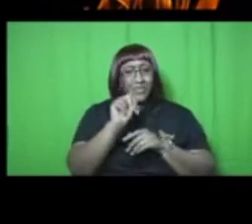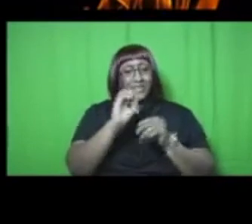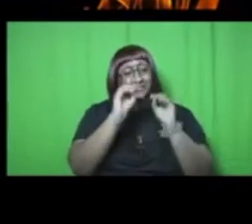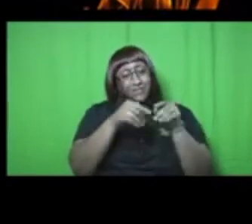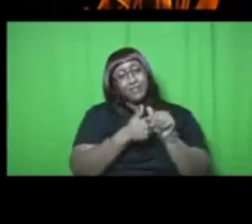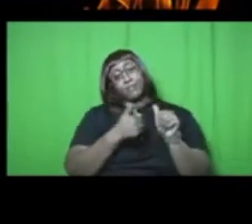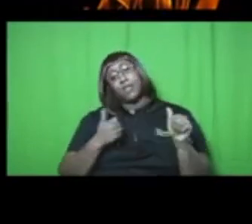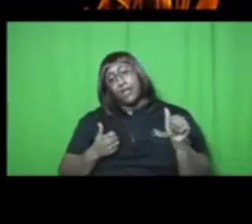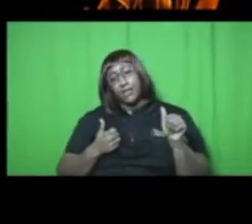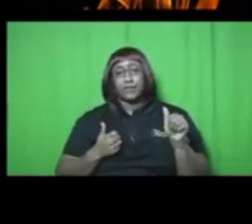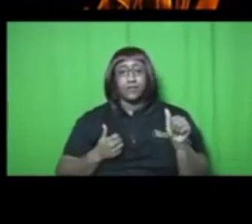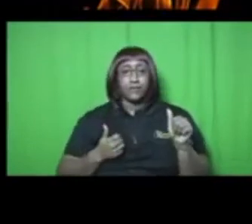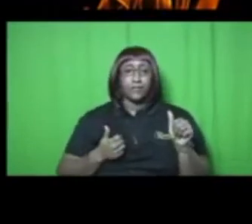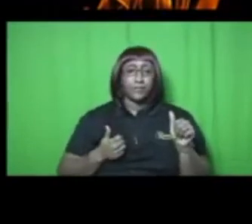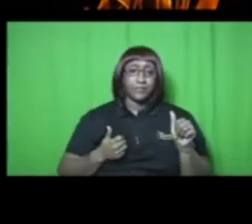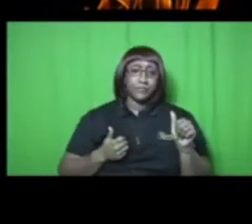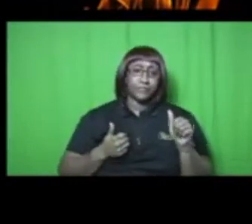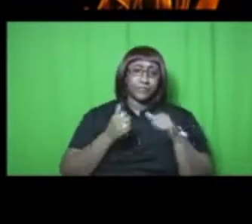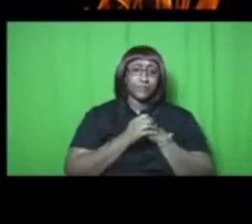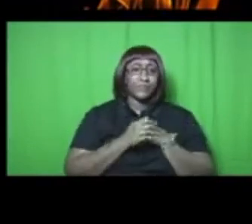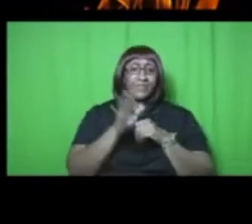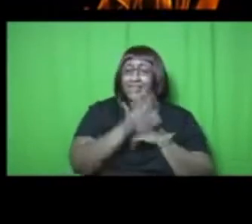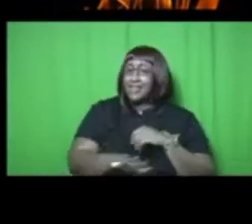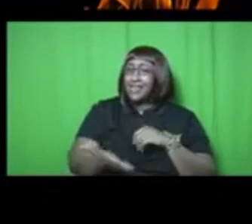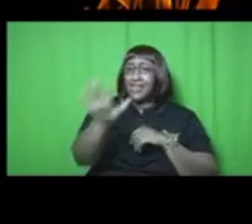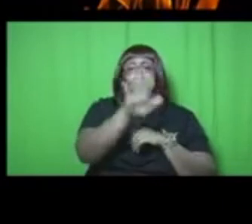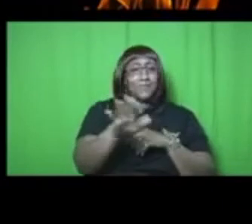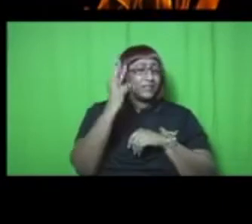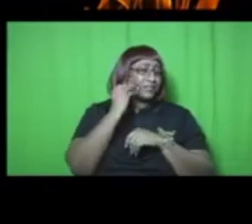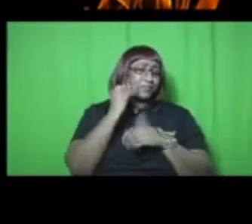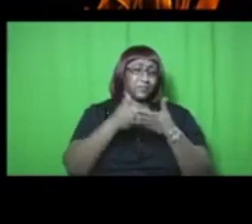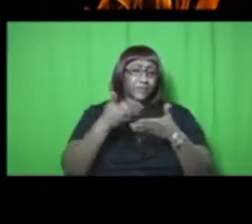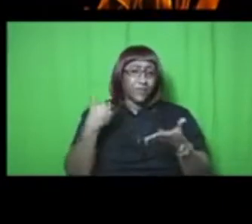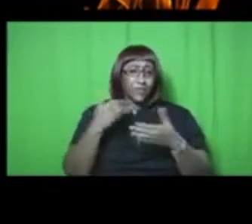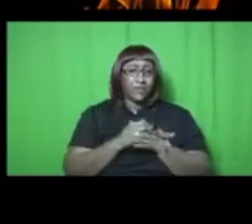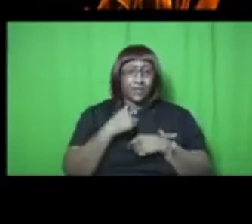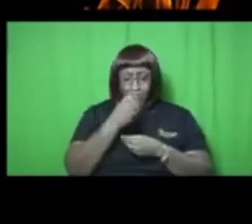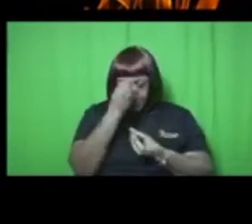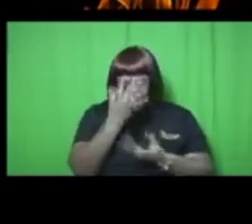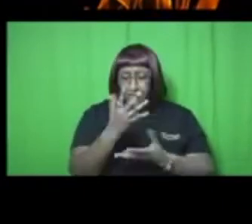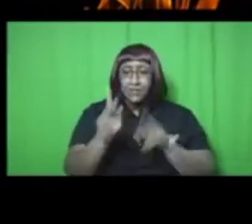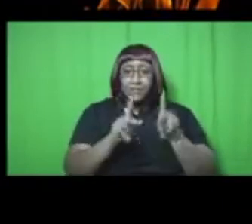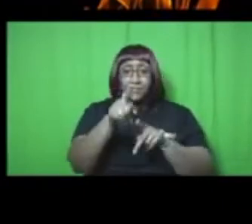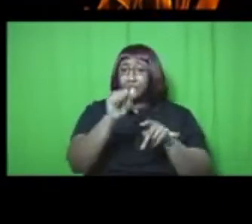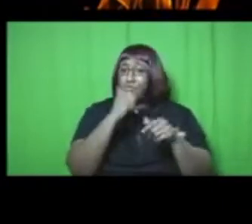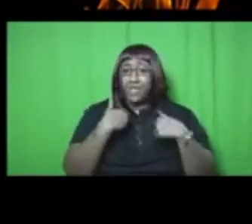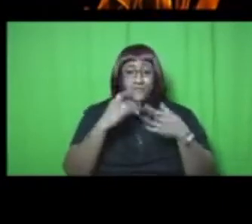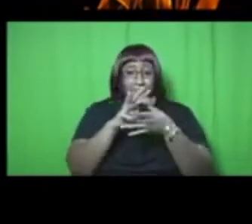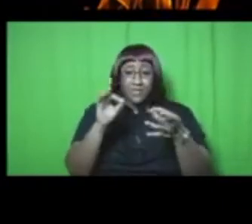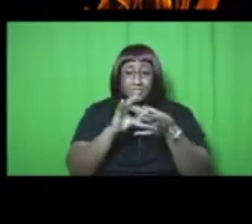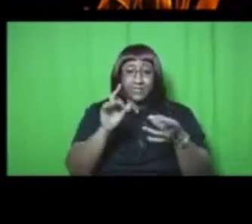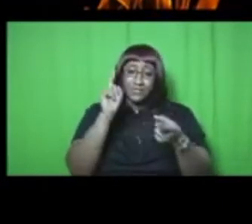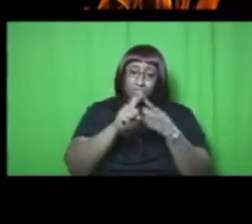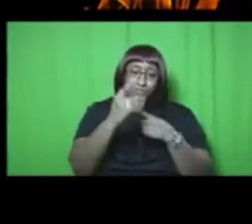Listen, all of us have had some setbacks. Everybody been knocked down. In fact, I tell people, you don't have a message until you've been knocked